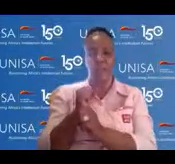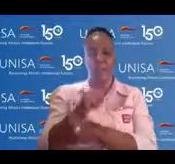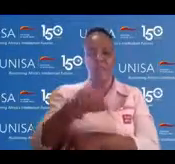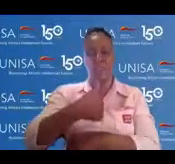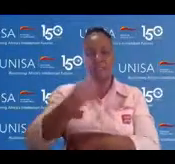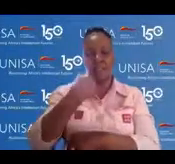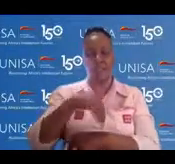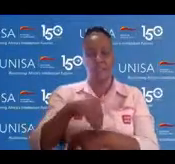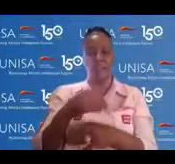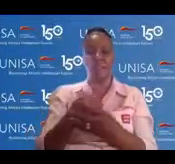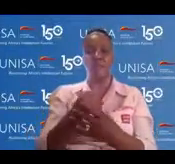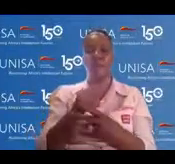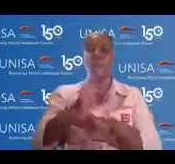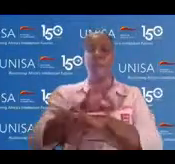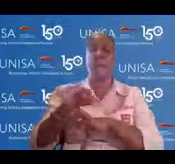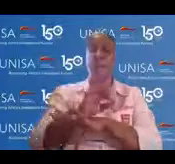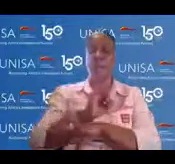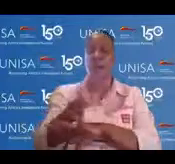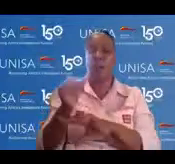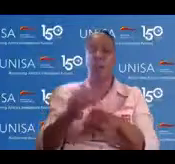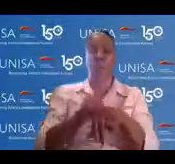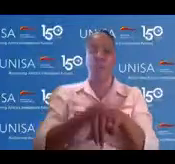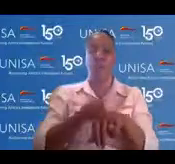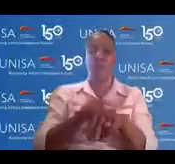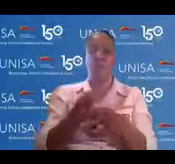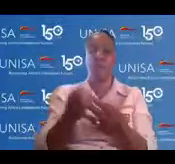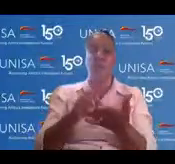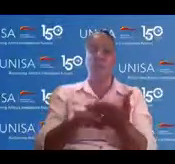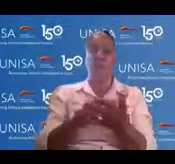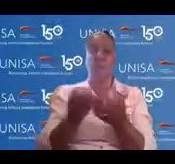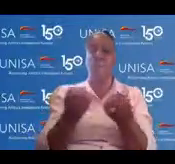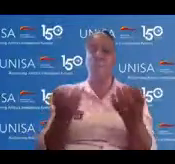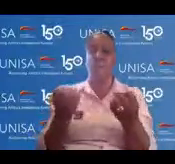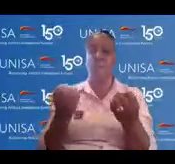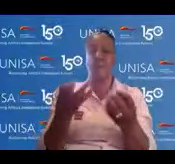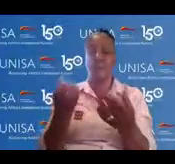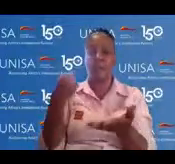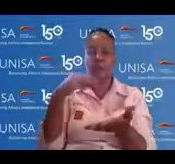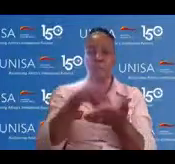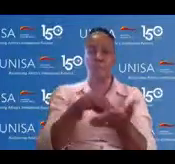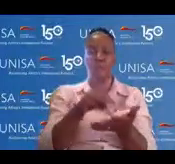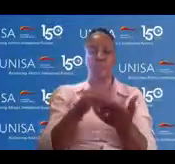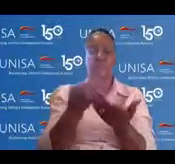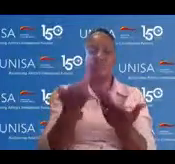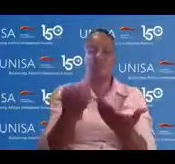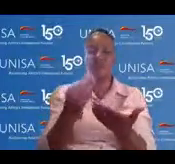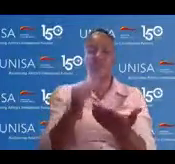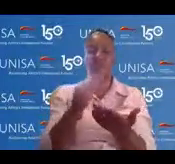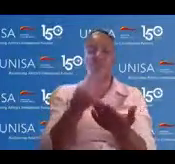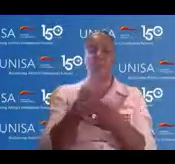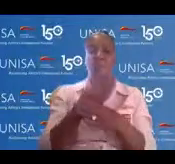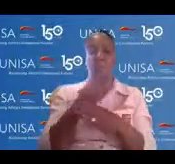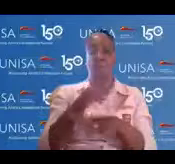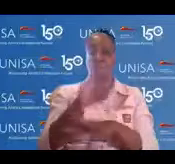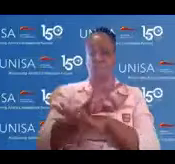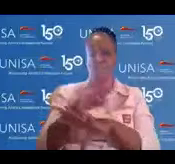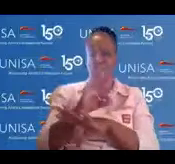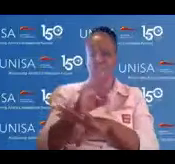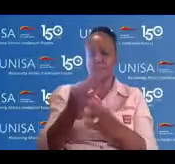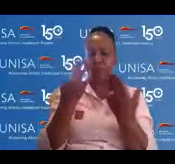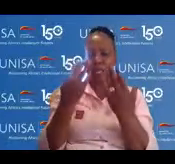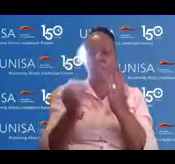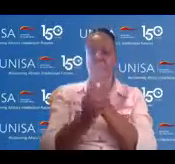to register for too many modules, so that you're able to actually plan your time and make a study schedule. Practice